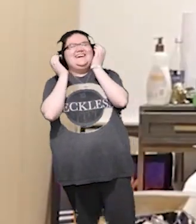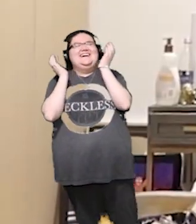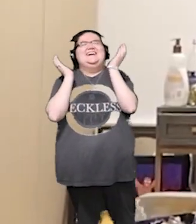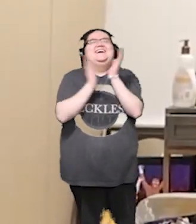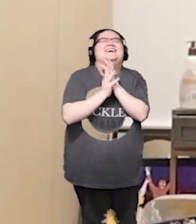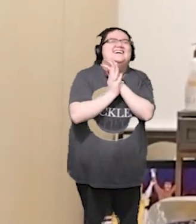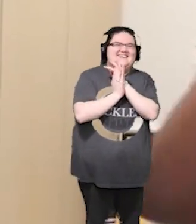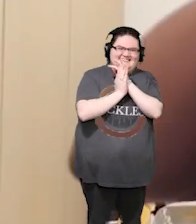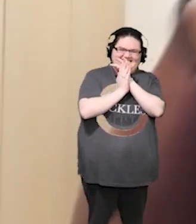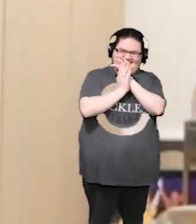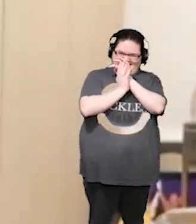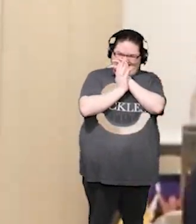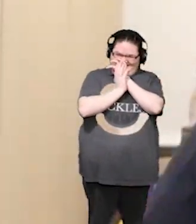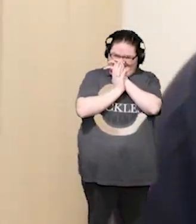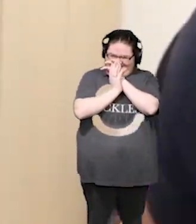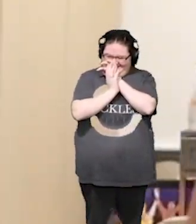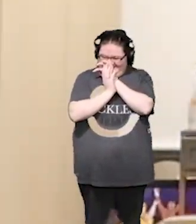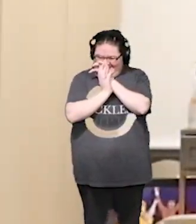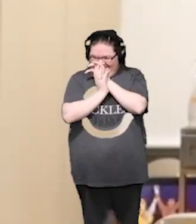Oh, my God. Put on three.